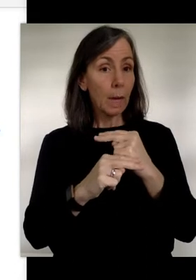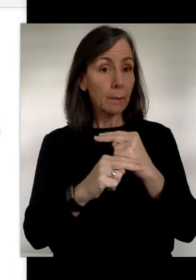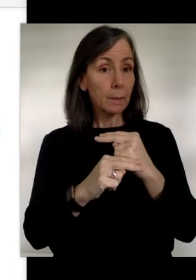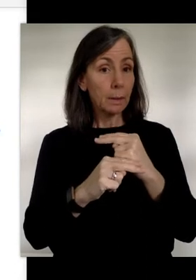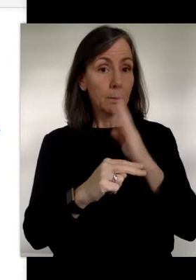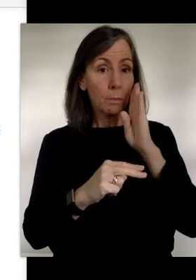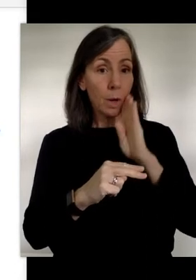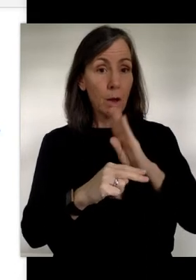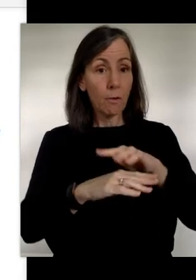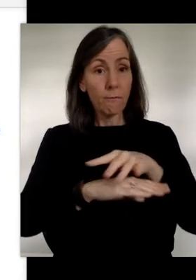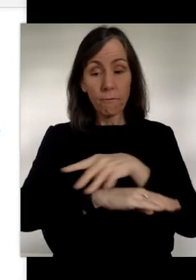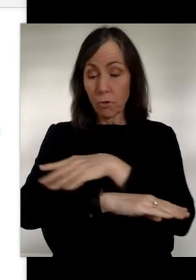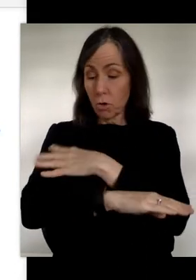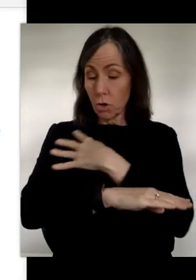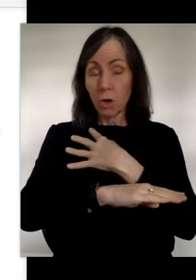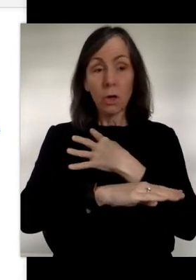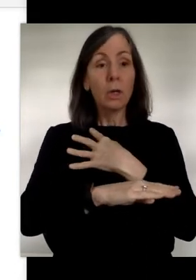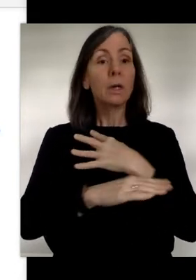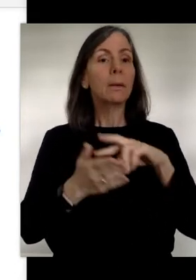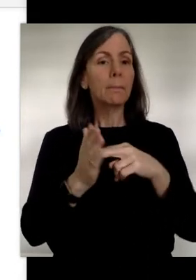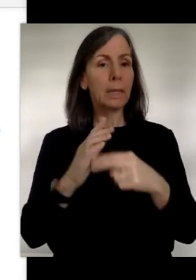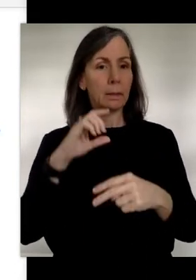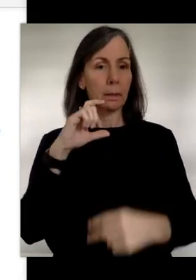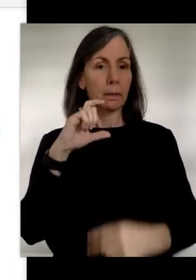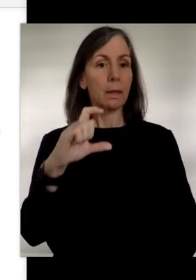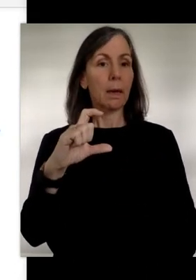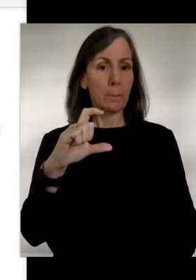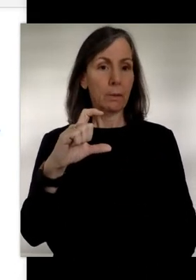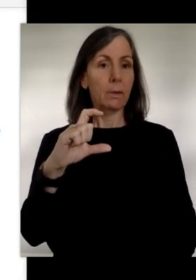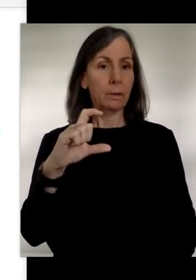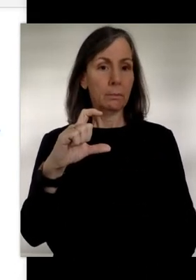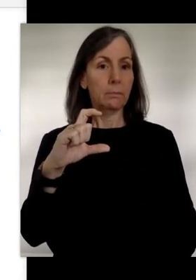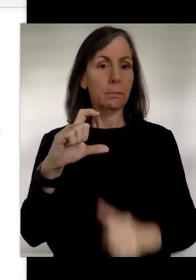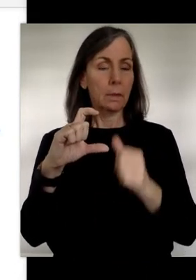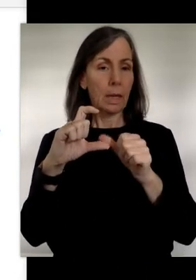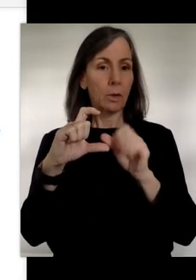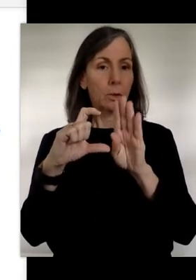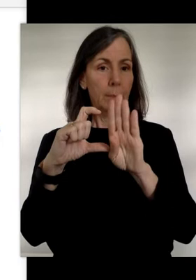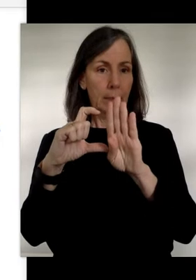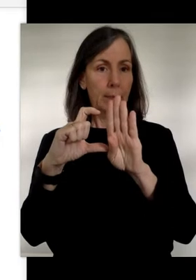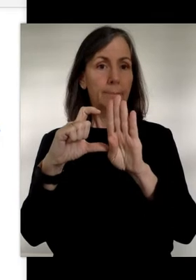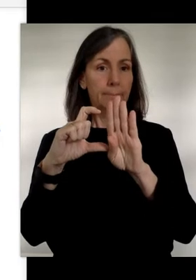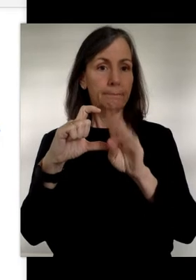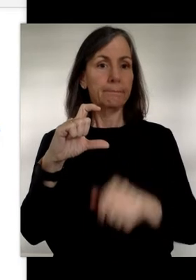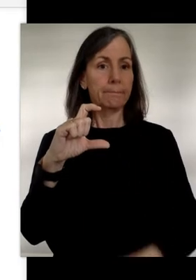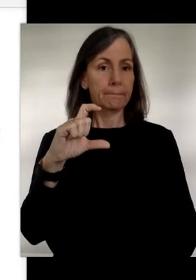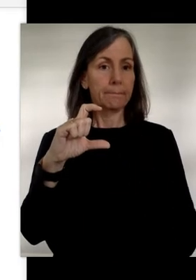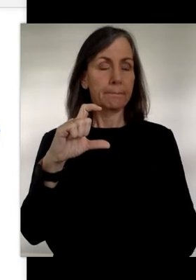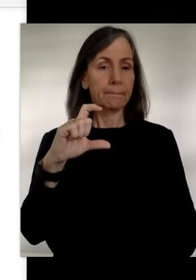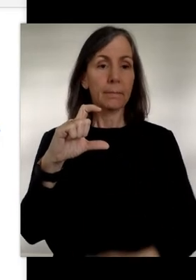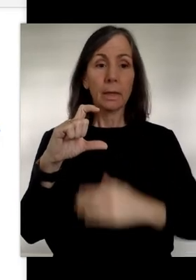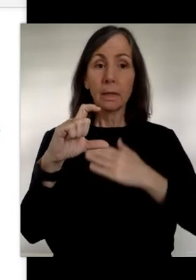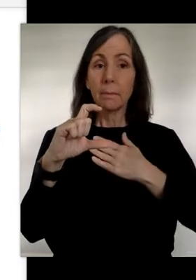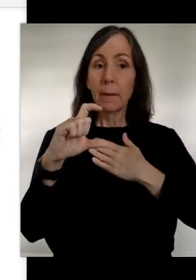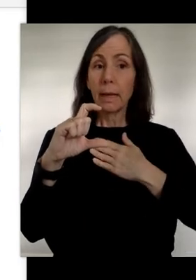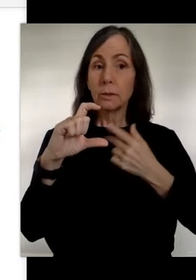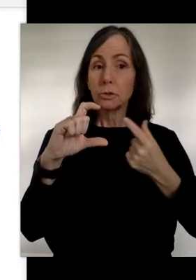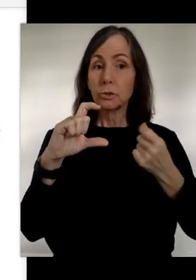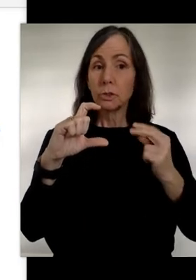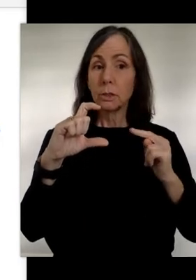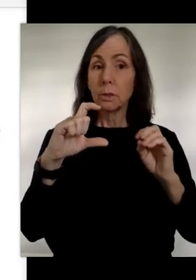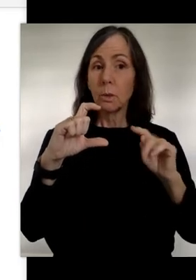letter. So my genotypes have to have a capital letter in it. So I'm going to put a capital